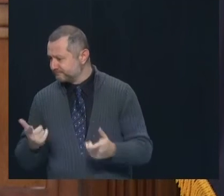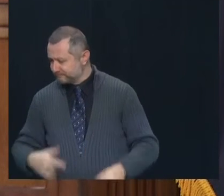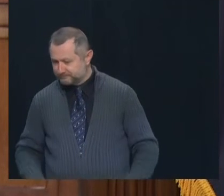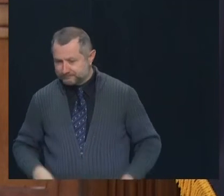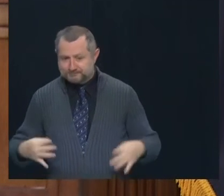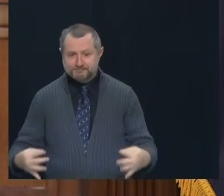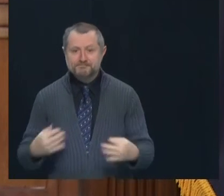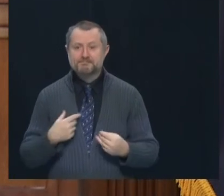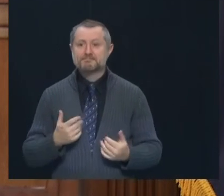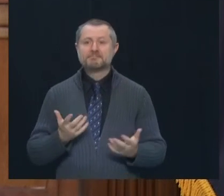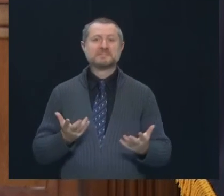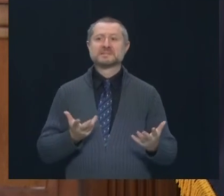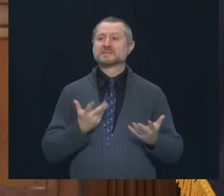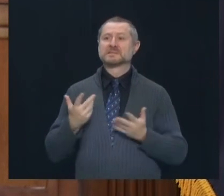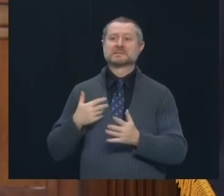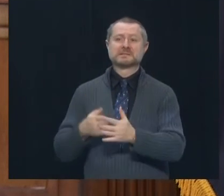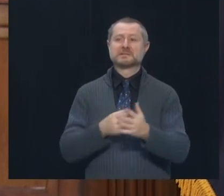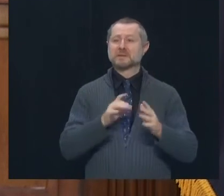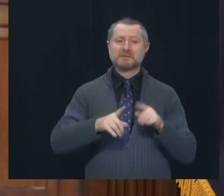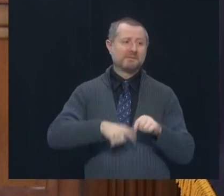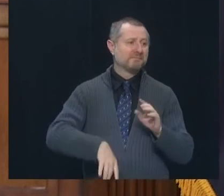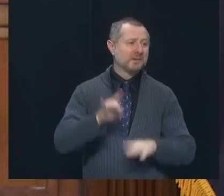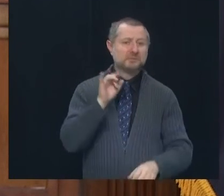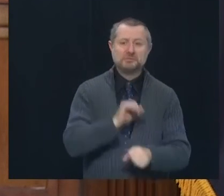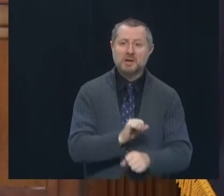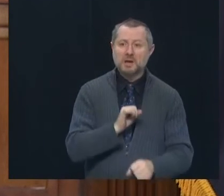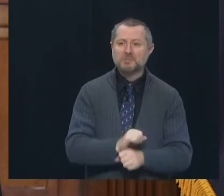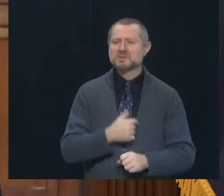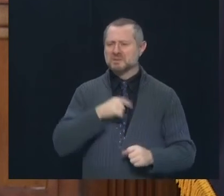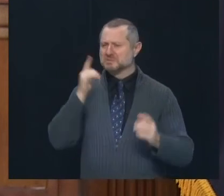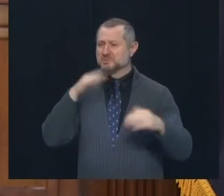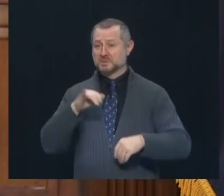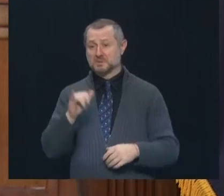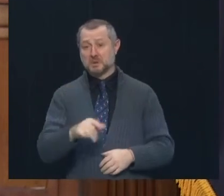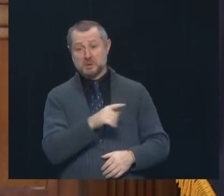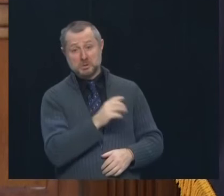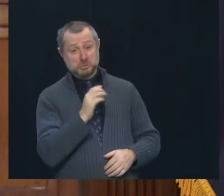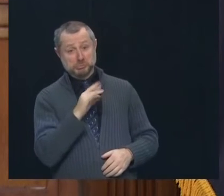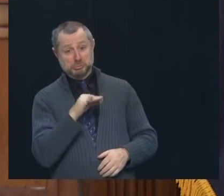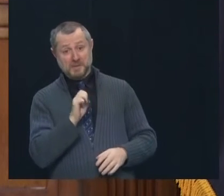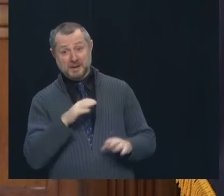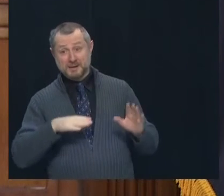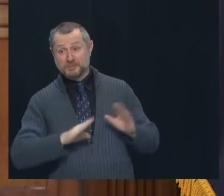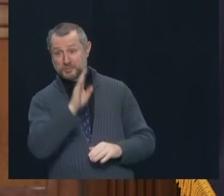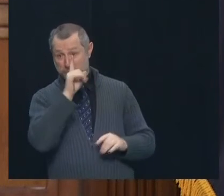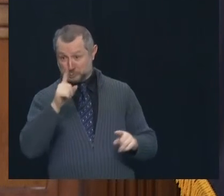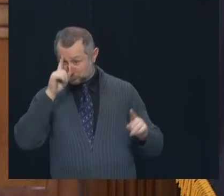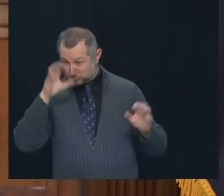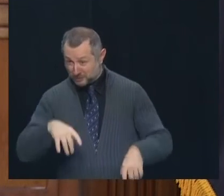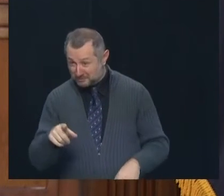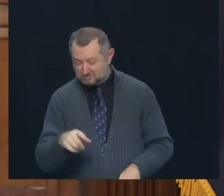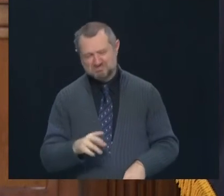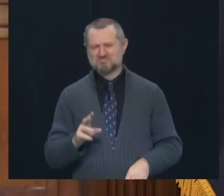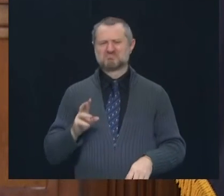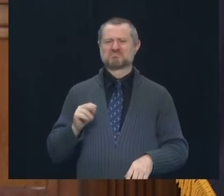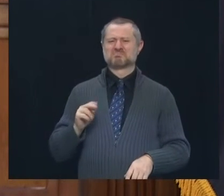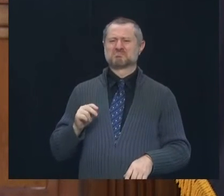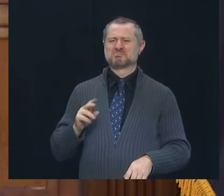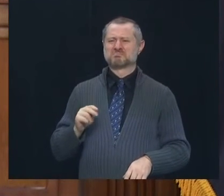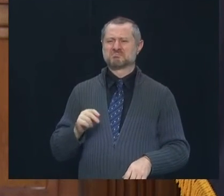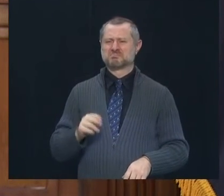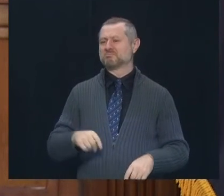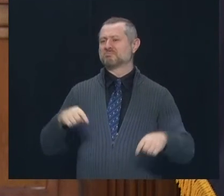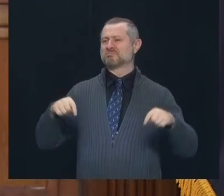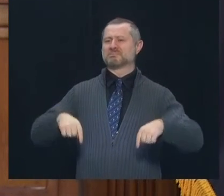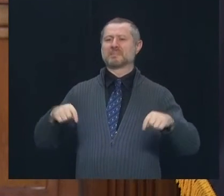No. Am I shocked that crime went up when we have this almost